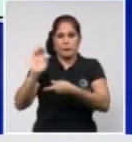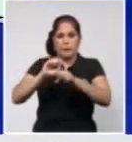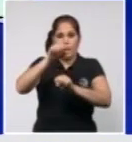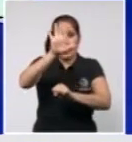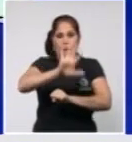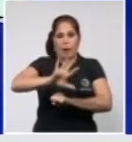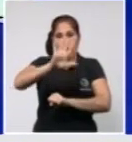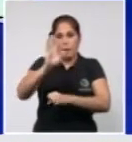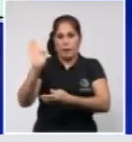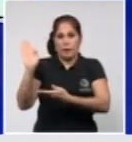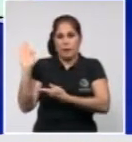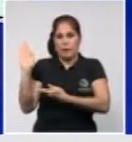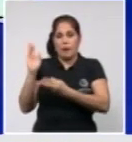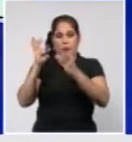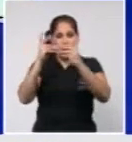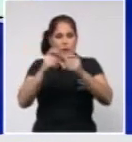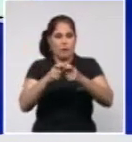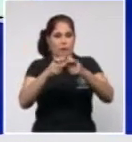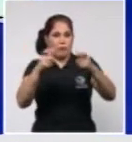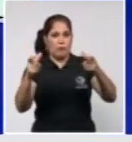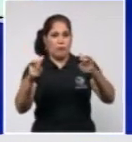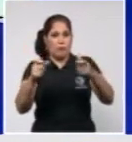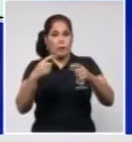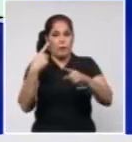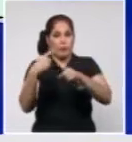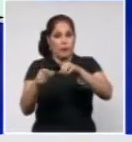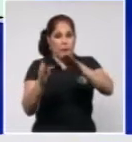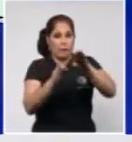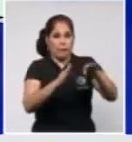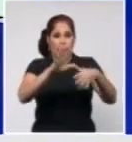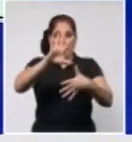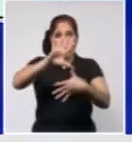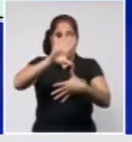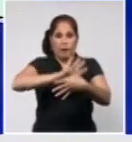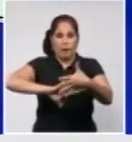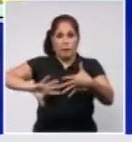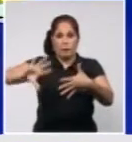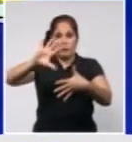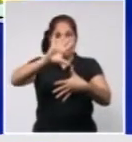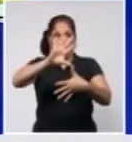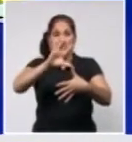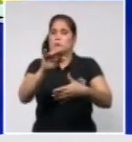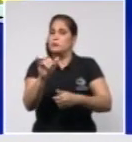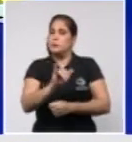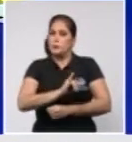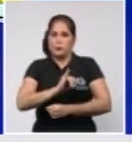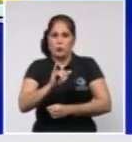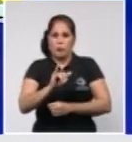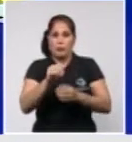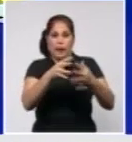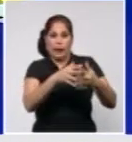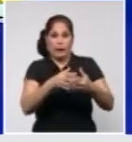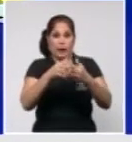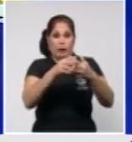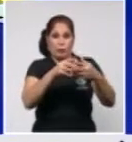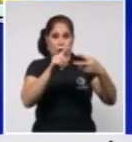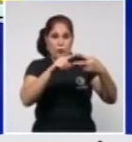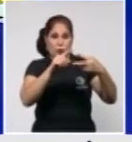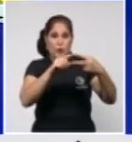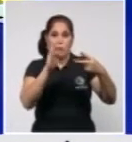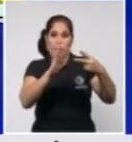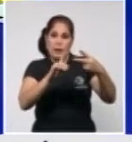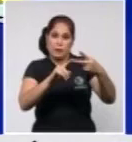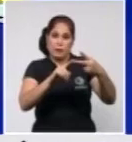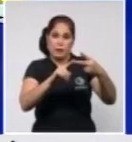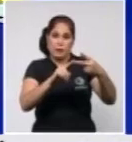Russia. These are the countries with the highest number of cases worldwide. From the Americas,